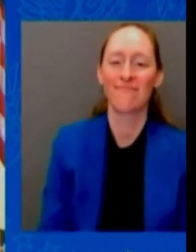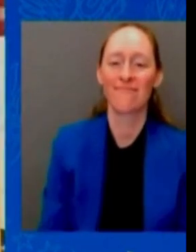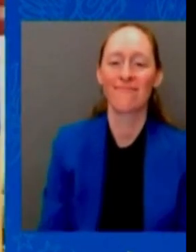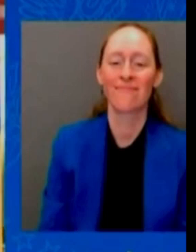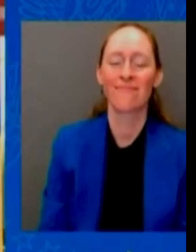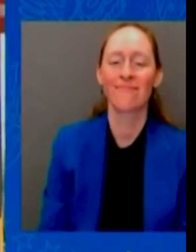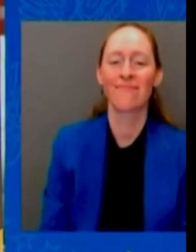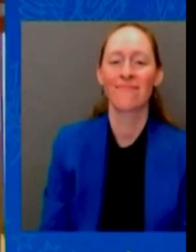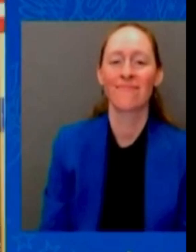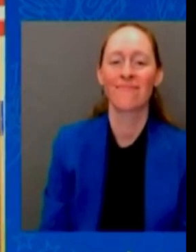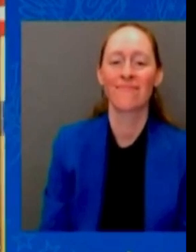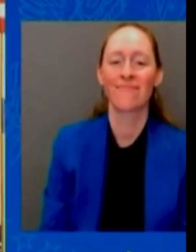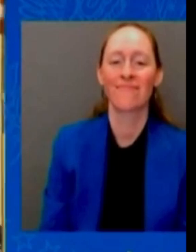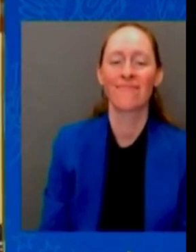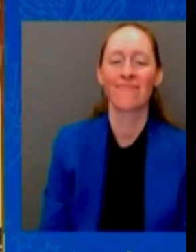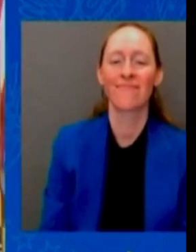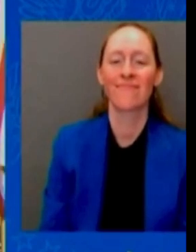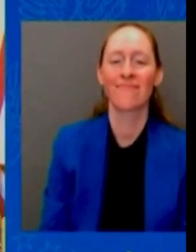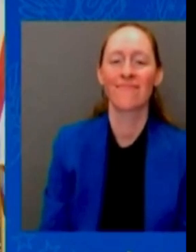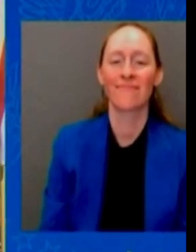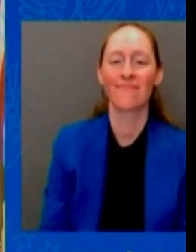justice et d'écologie.